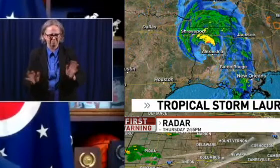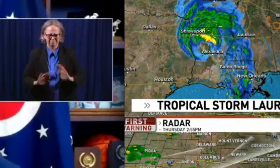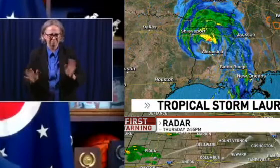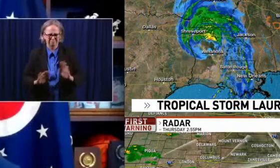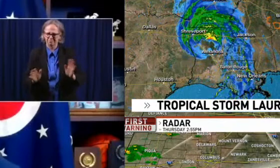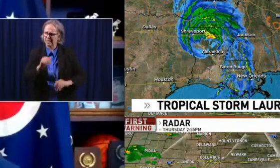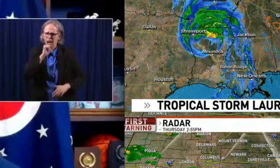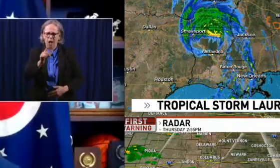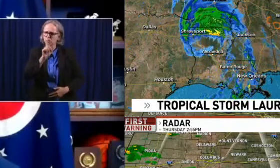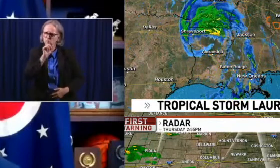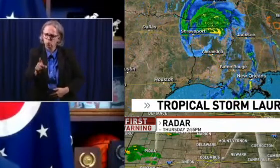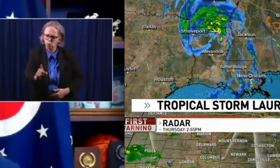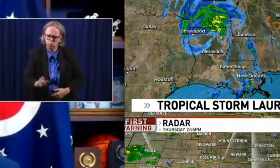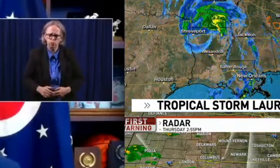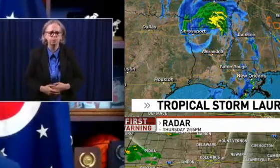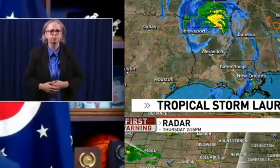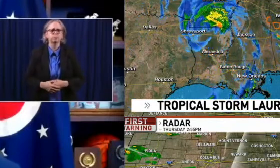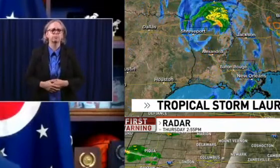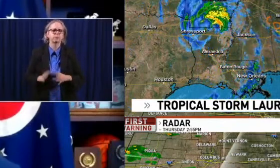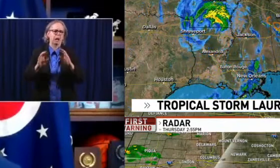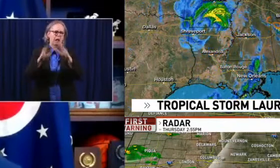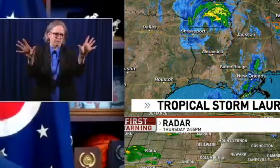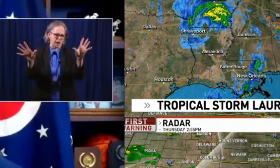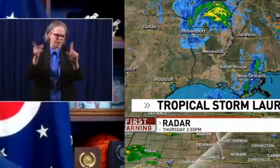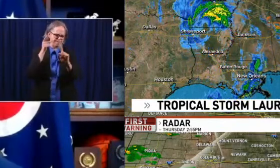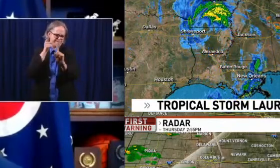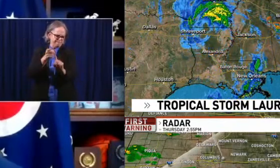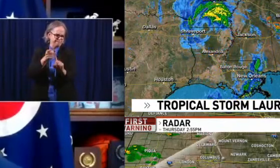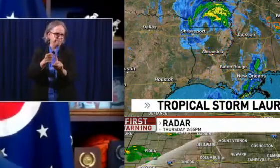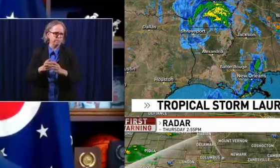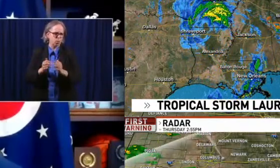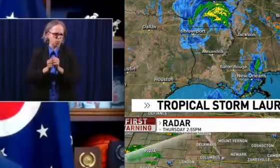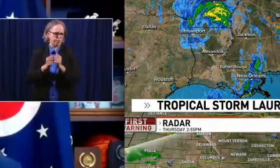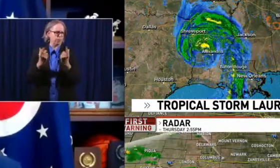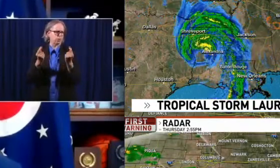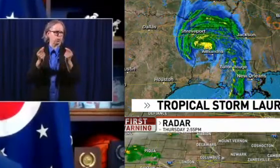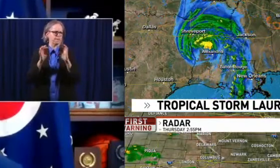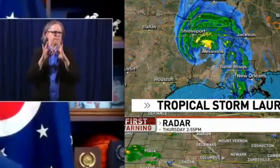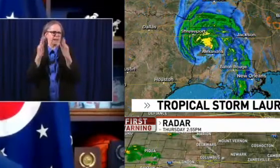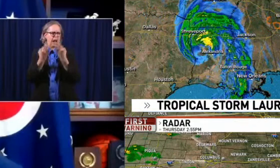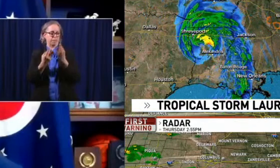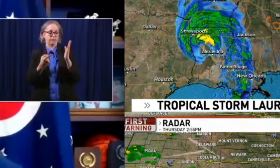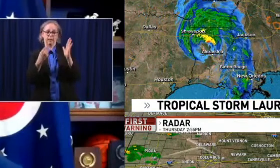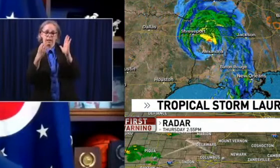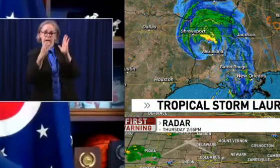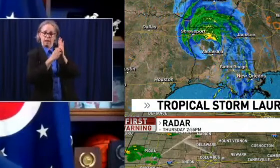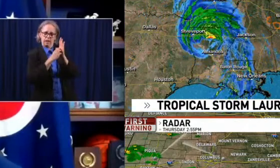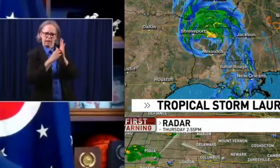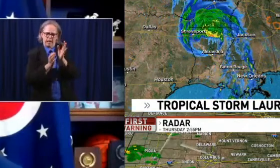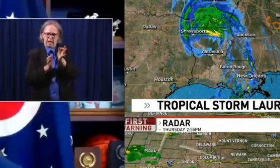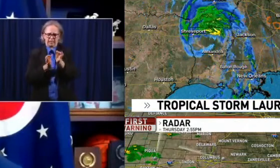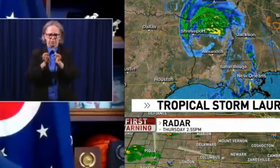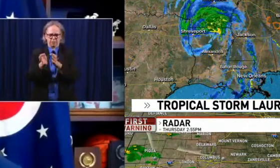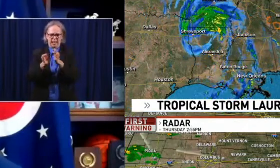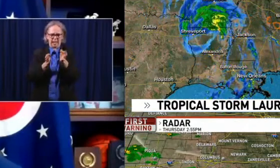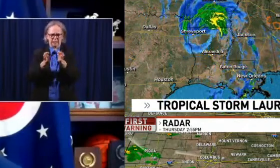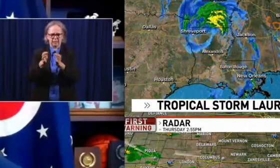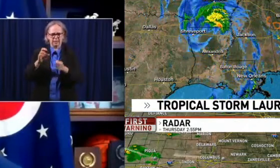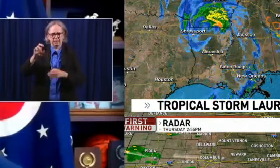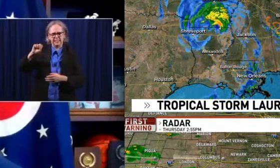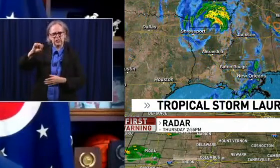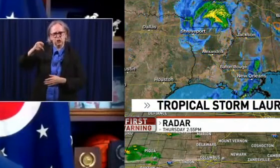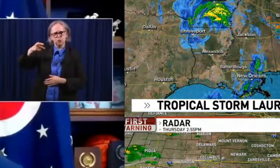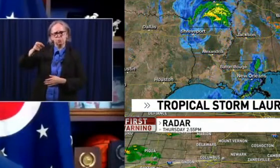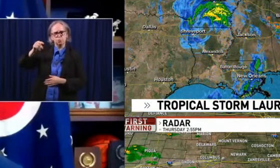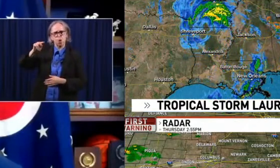to emphasize this once again. This is at the top of this section on sports venues and spectators. We want the families to be